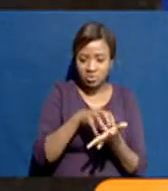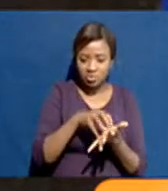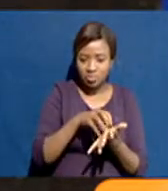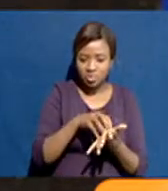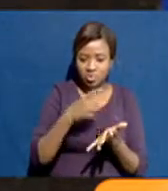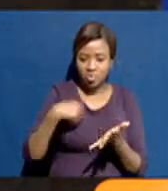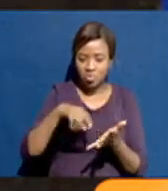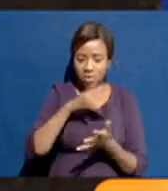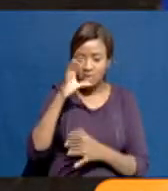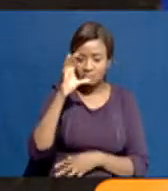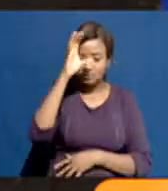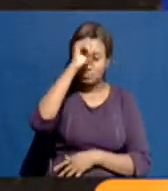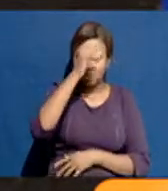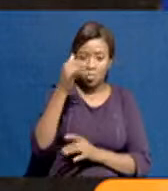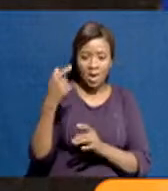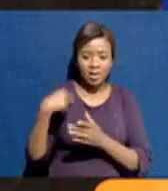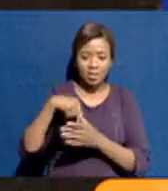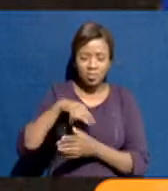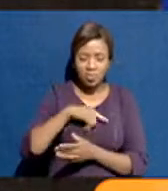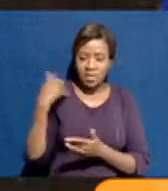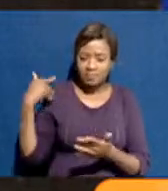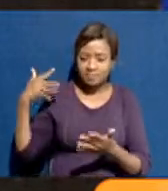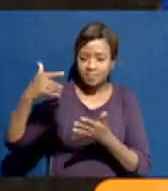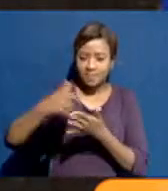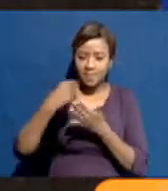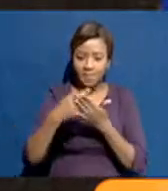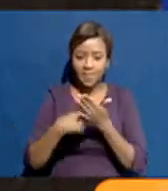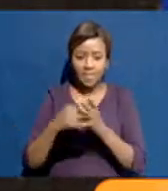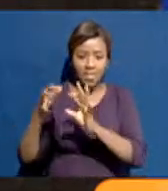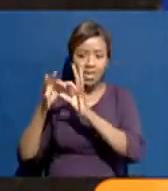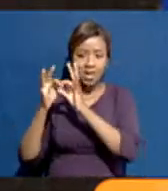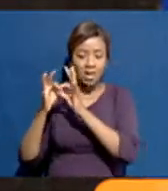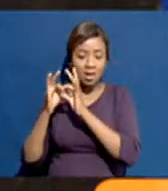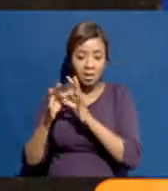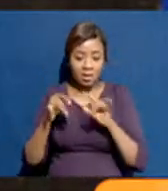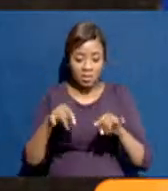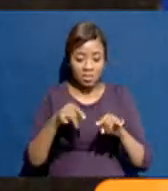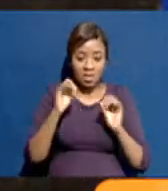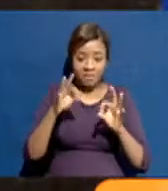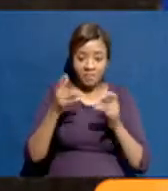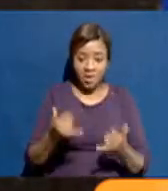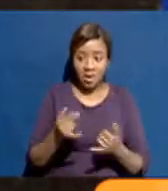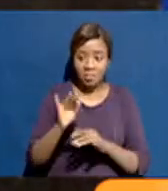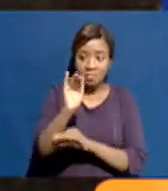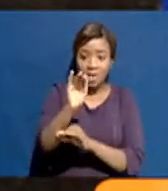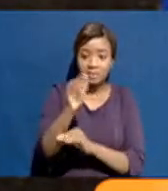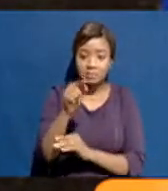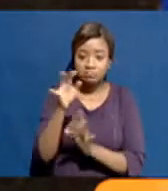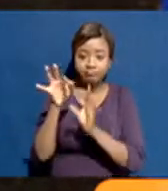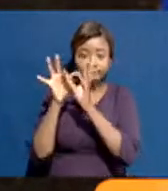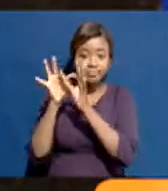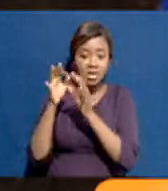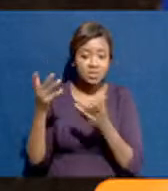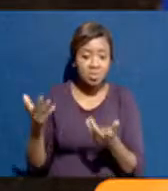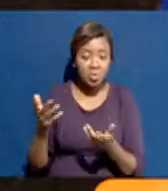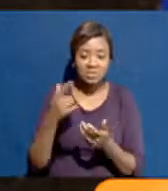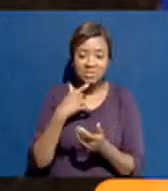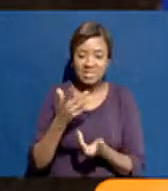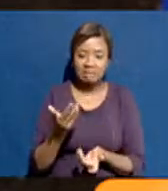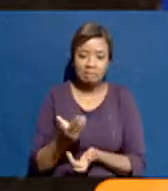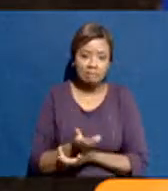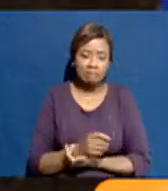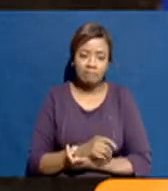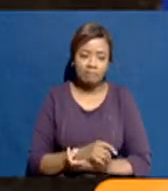culture, because you all talk about culture. But if I ask today what is our culture, we don't know. Because we say we are safeguarding a